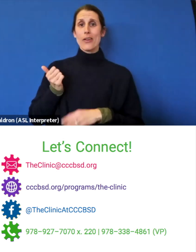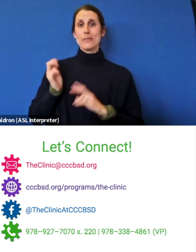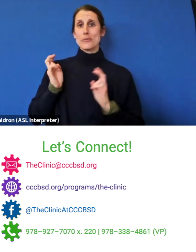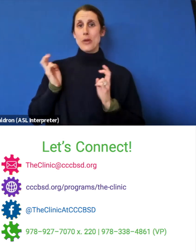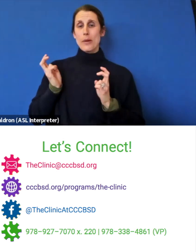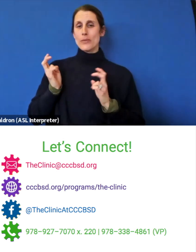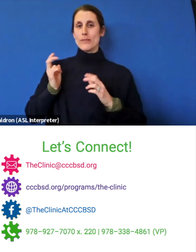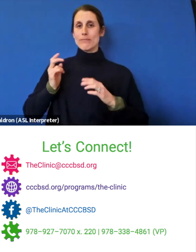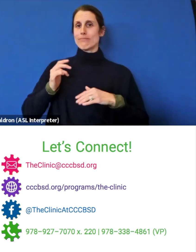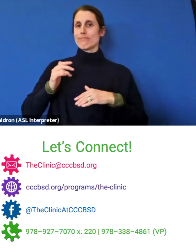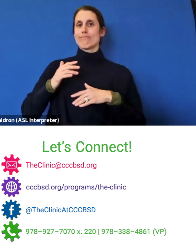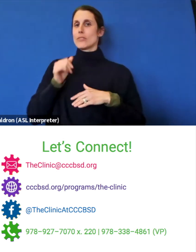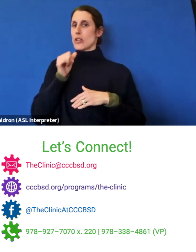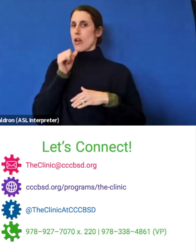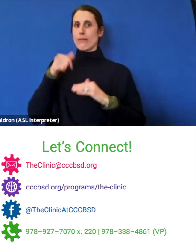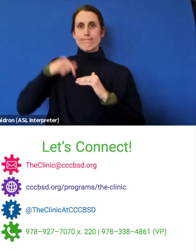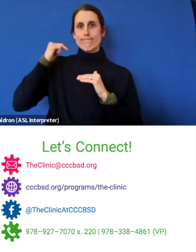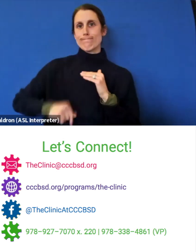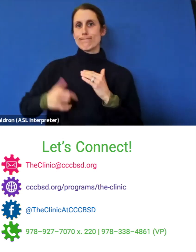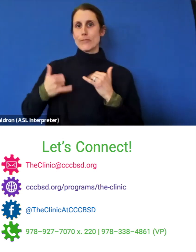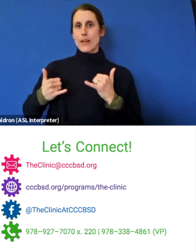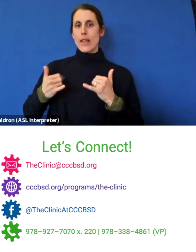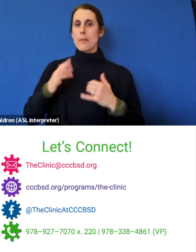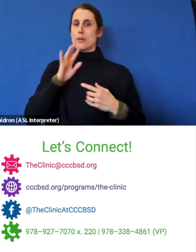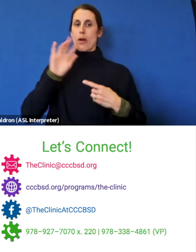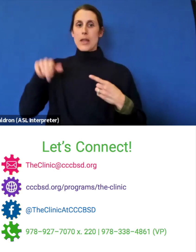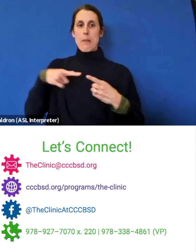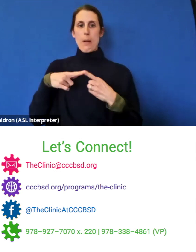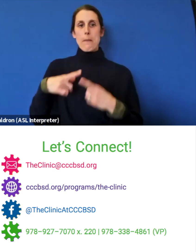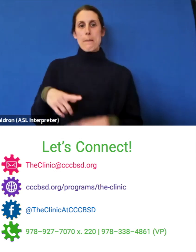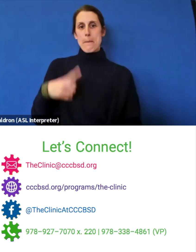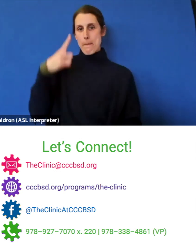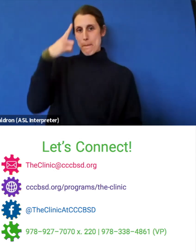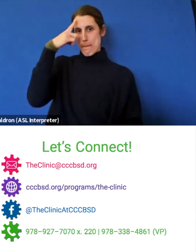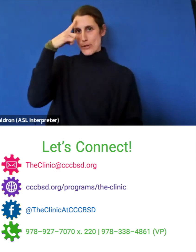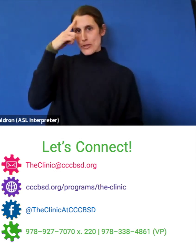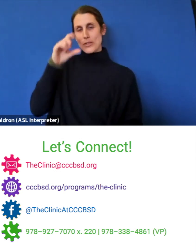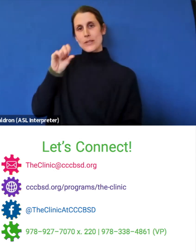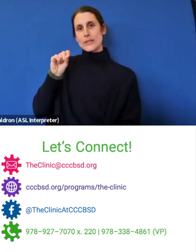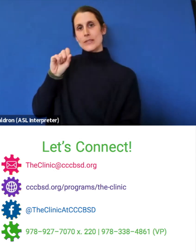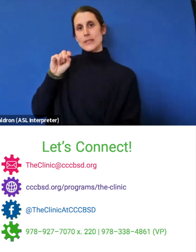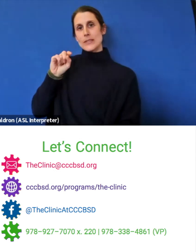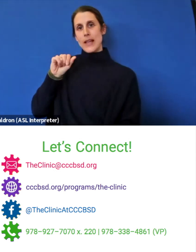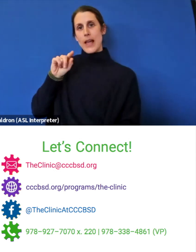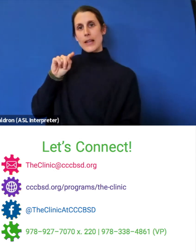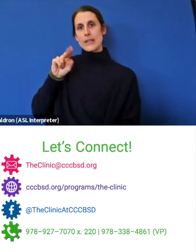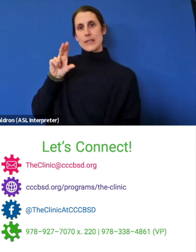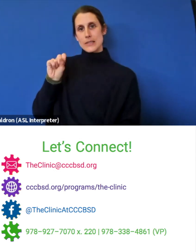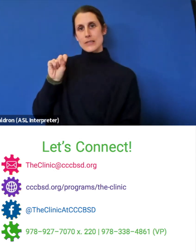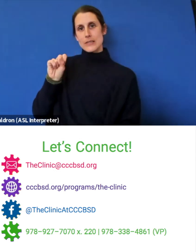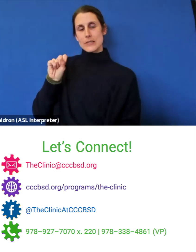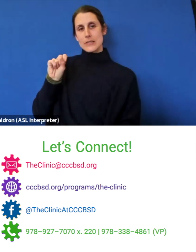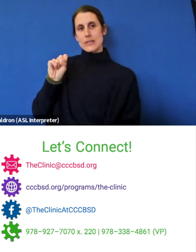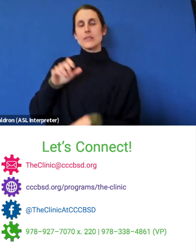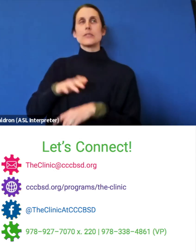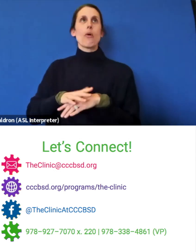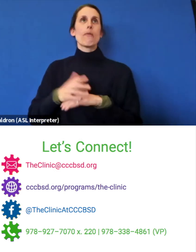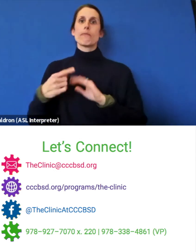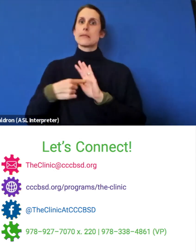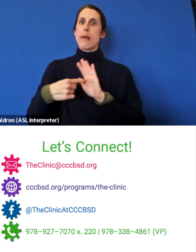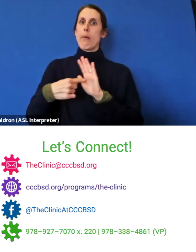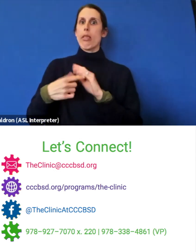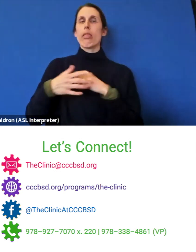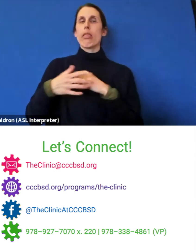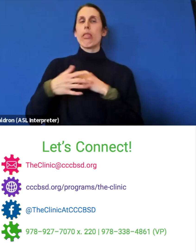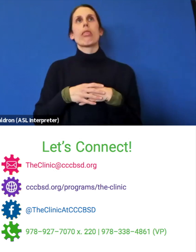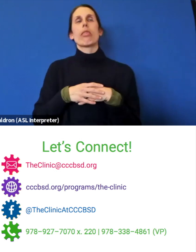And if I'm a parent and I'm saying things like, I am feeling frustrated